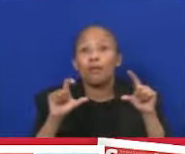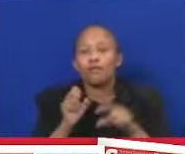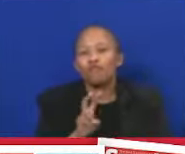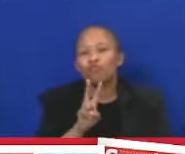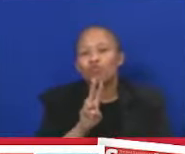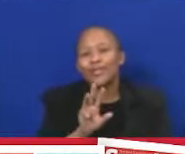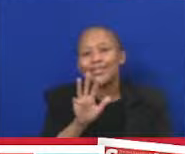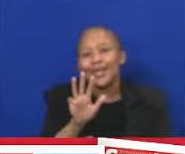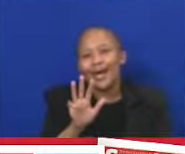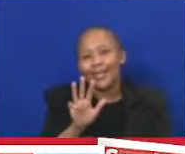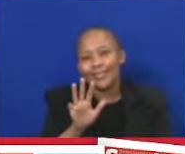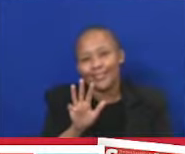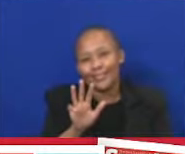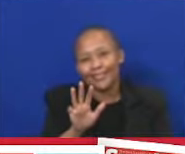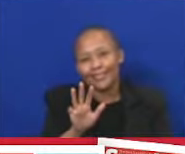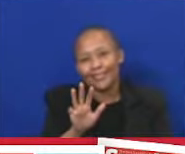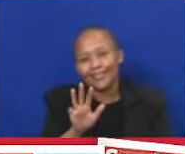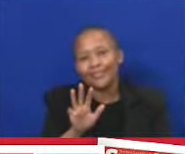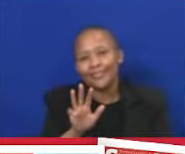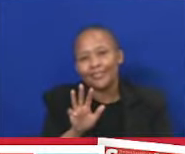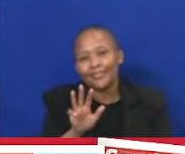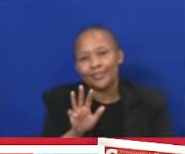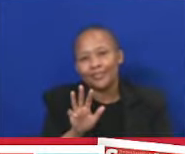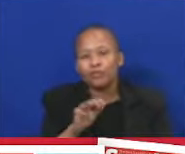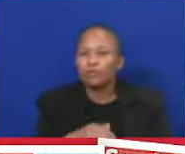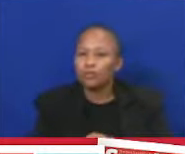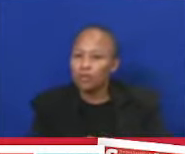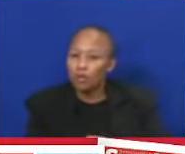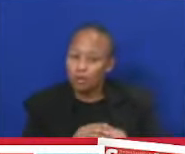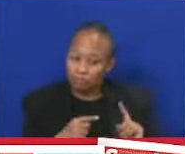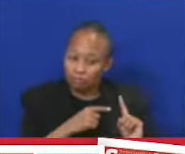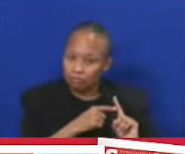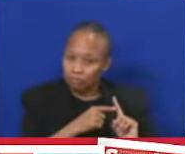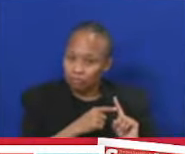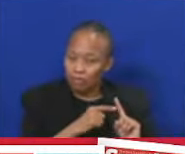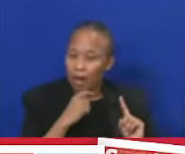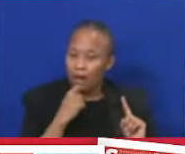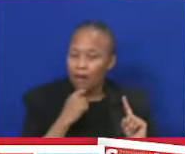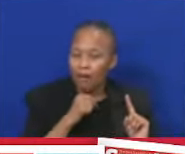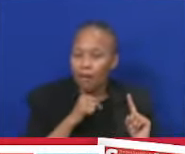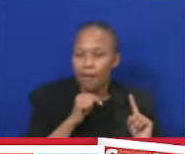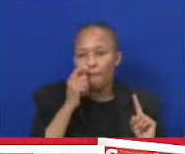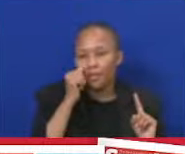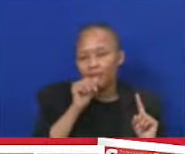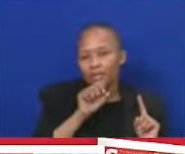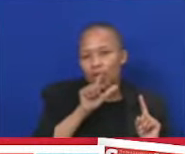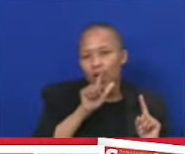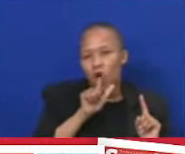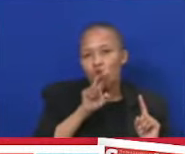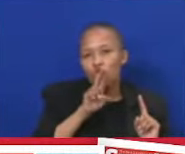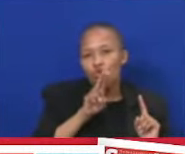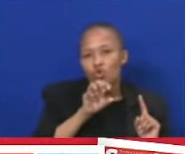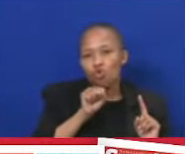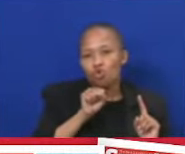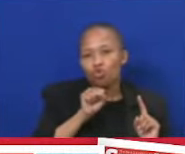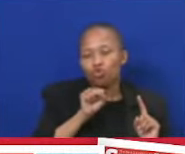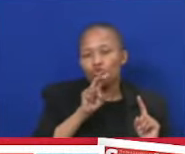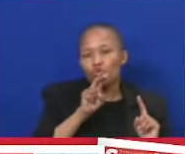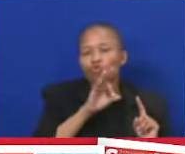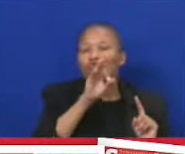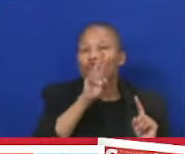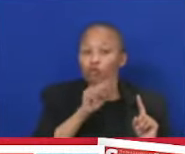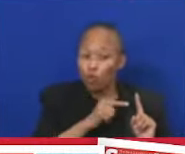you question Mr. Yusufu on, the sheet, and what was the response you received from him,